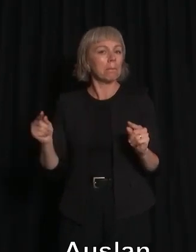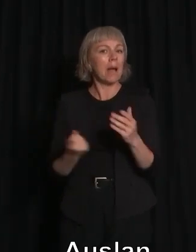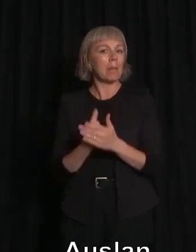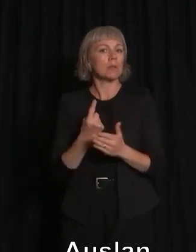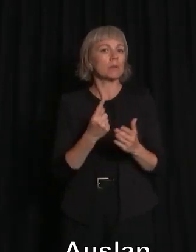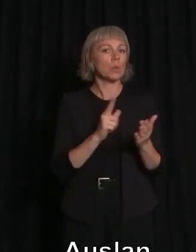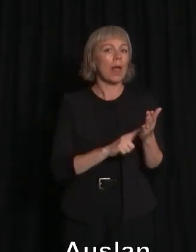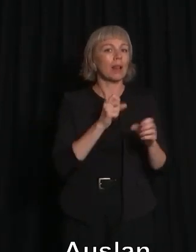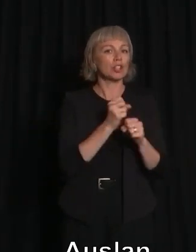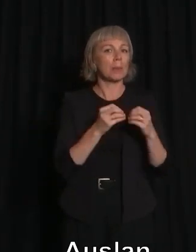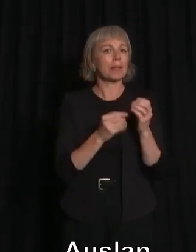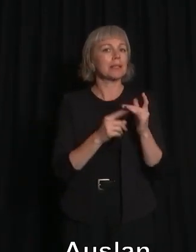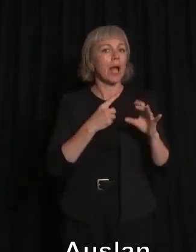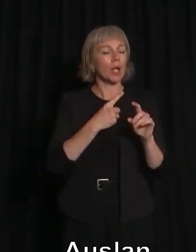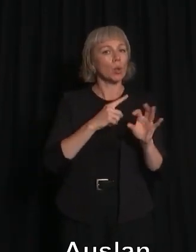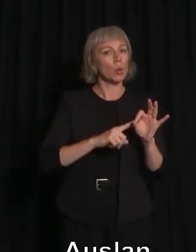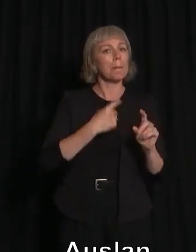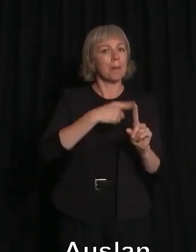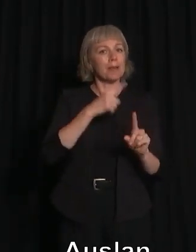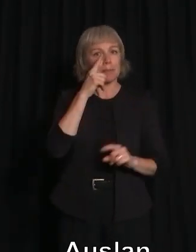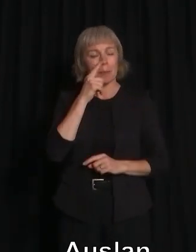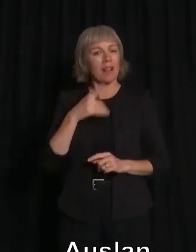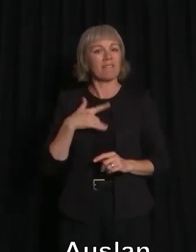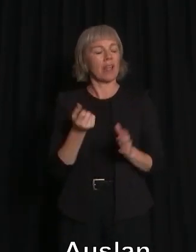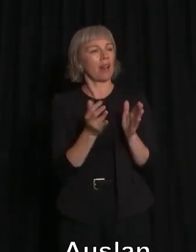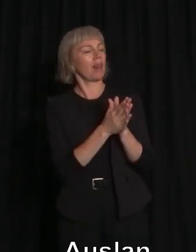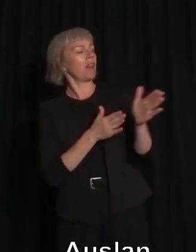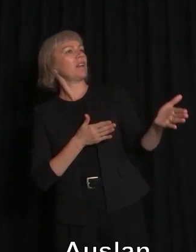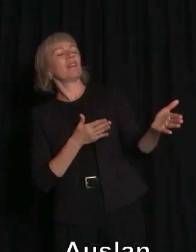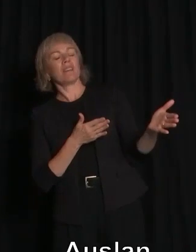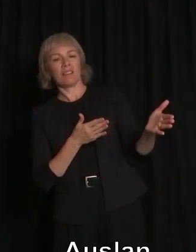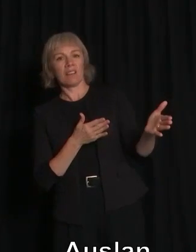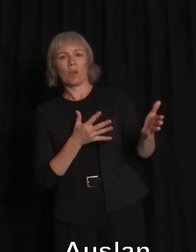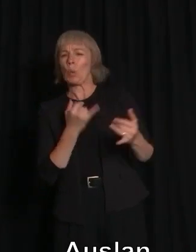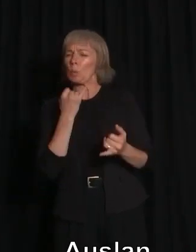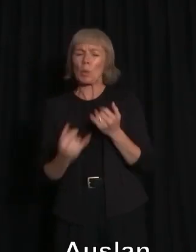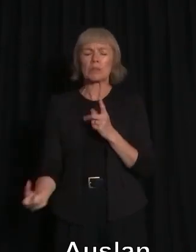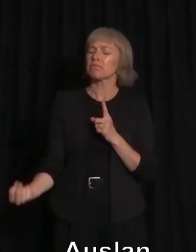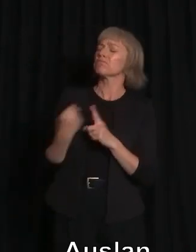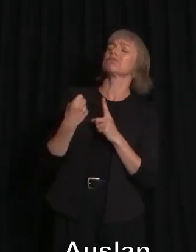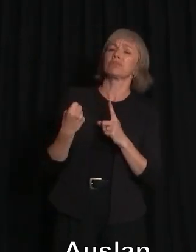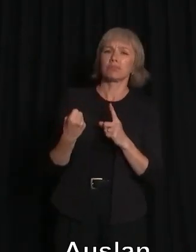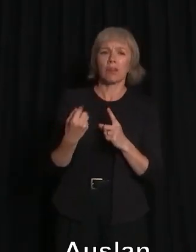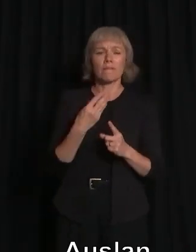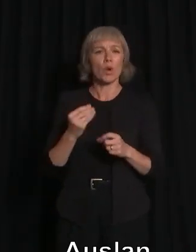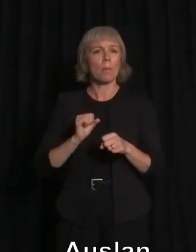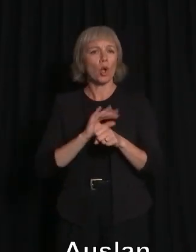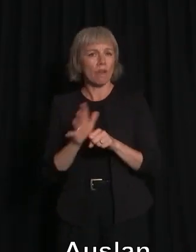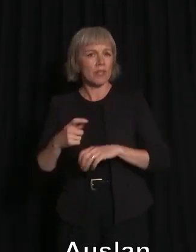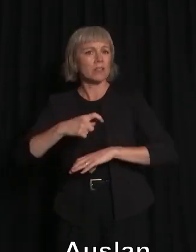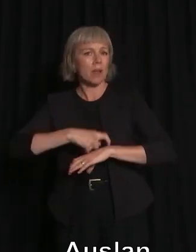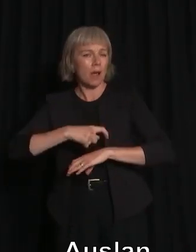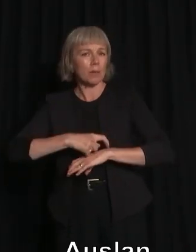LGBTQAI+ persons felt differentiated and disproportionate impact of COVID-19 and